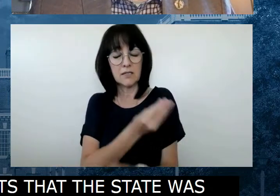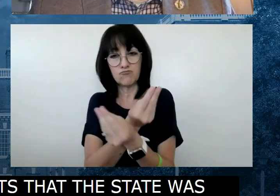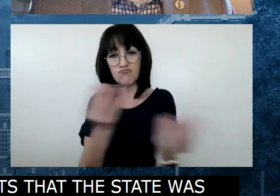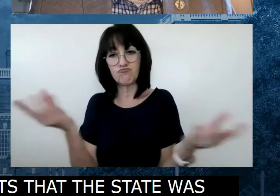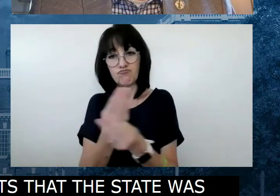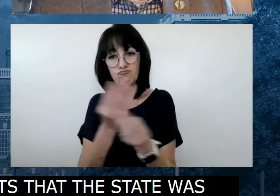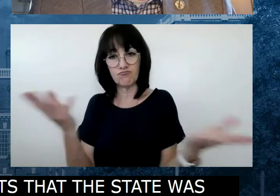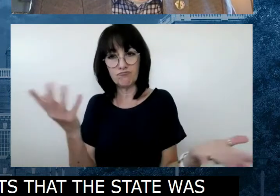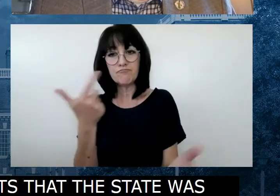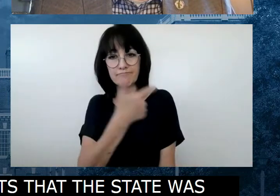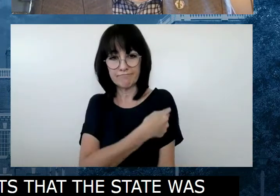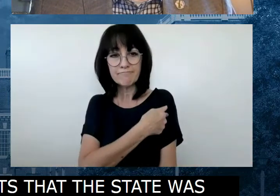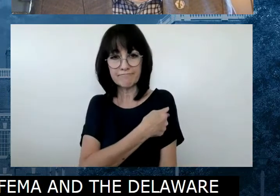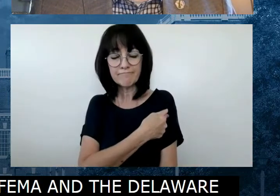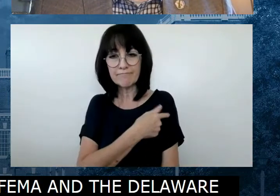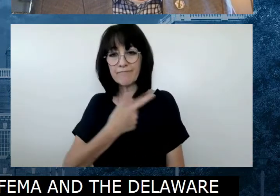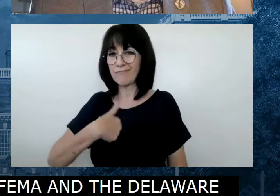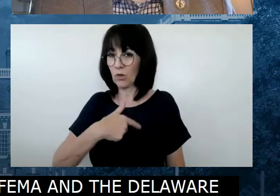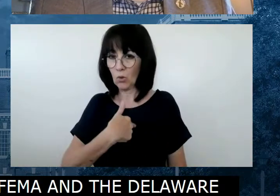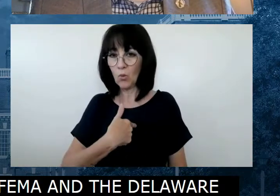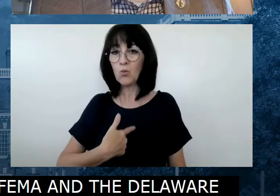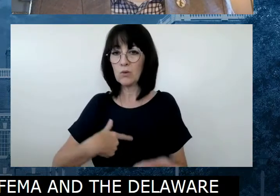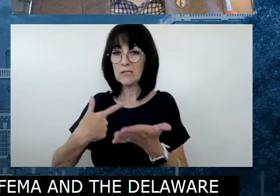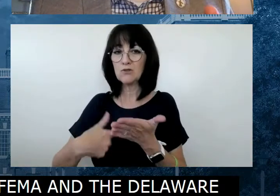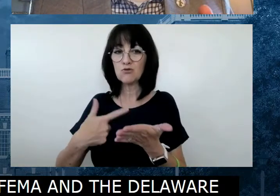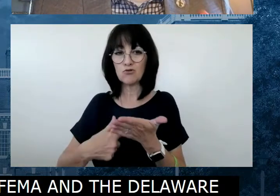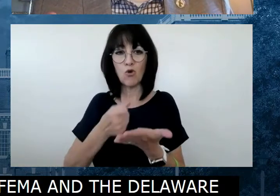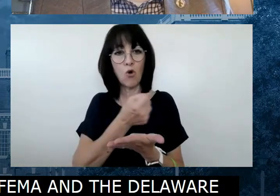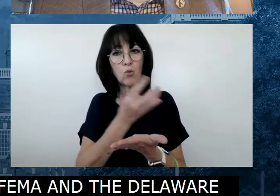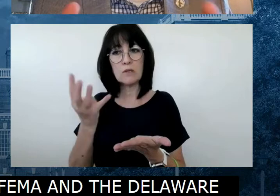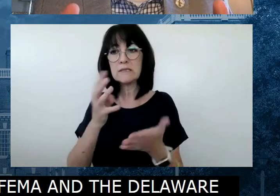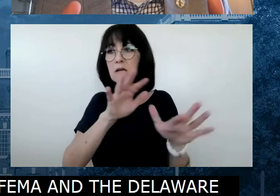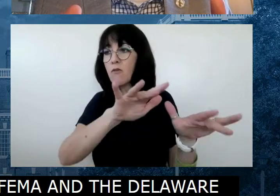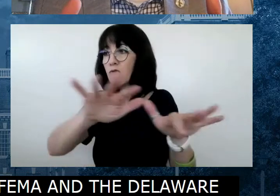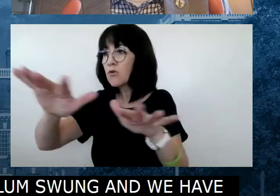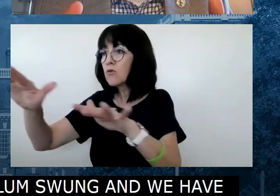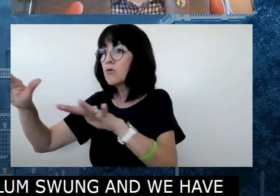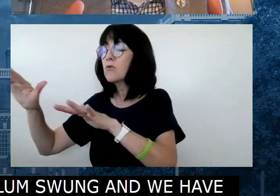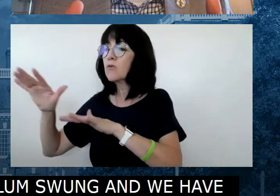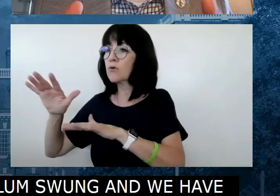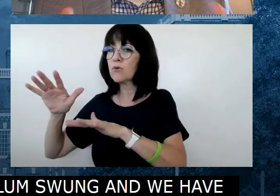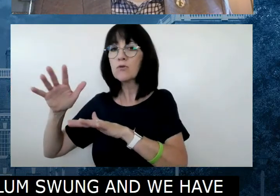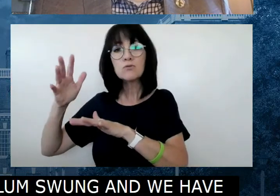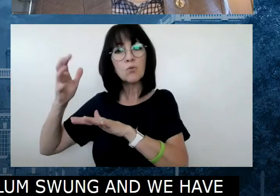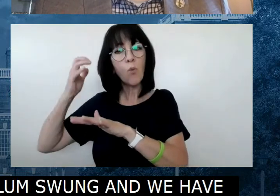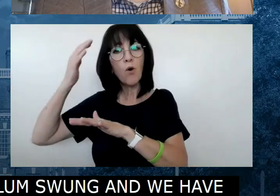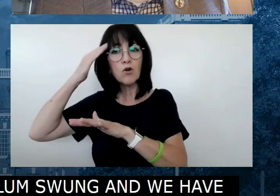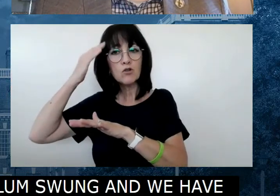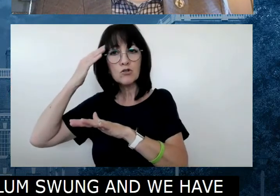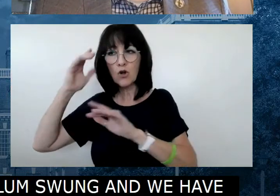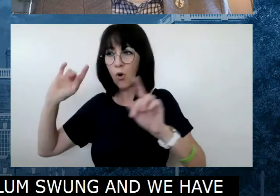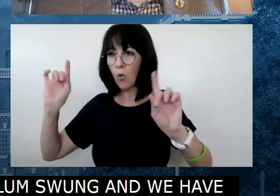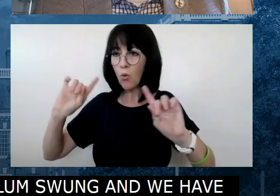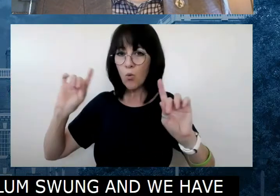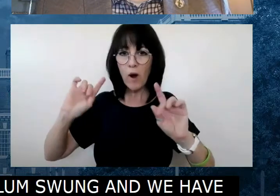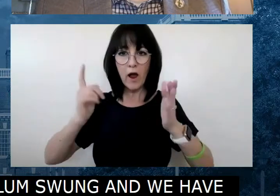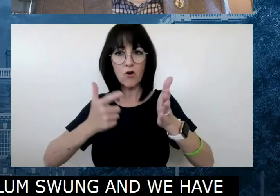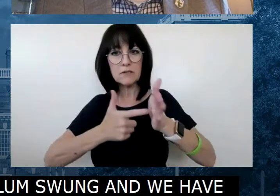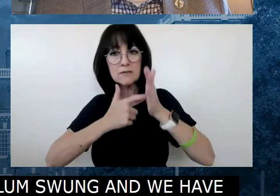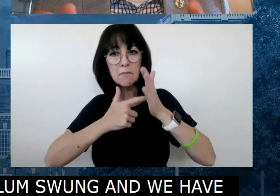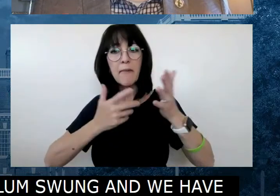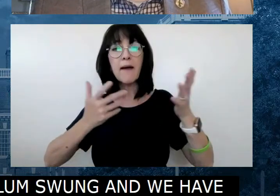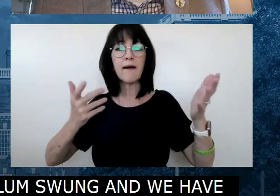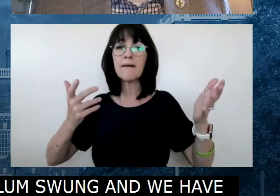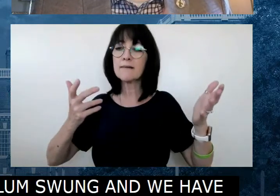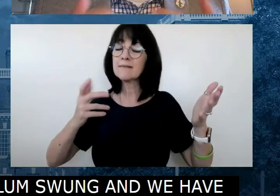for several, really 6 weeks or so, how that, we hit that point where just the demand was not